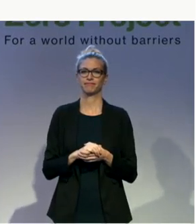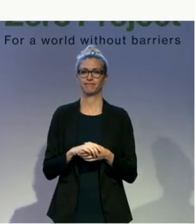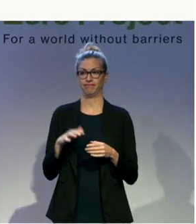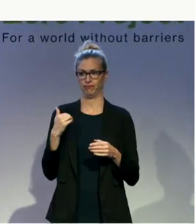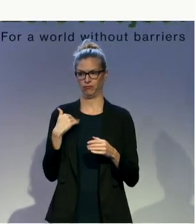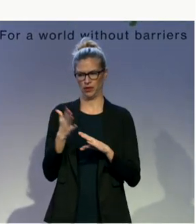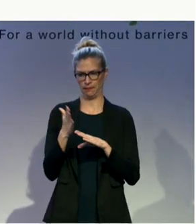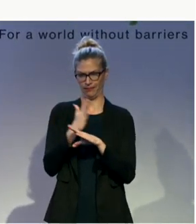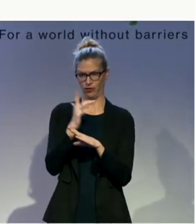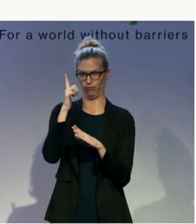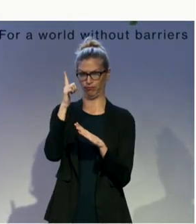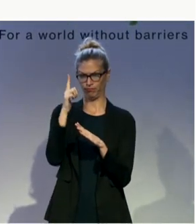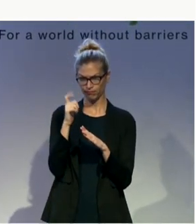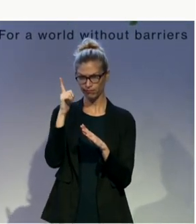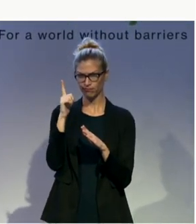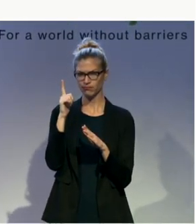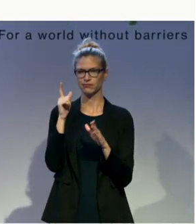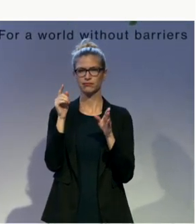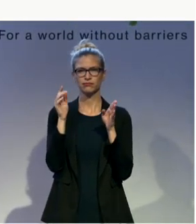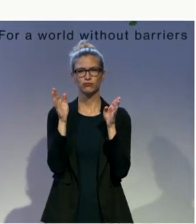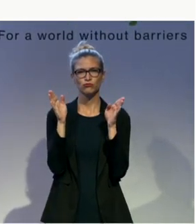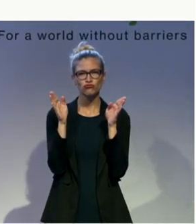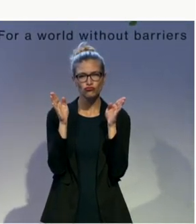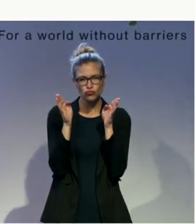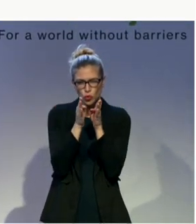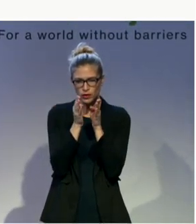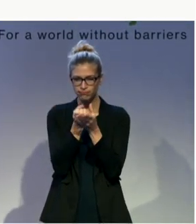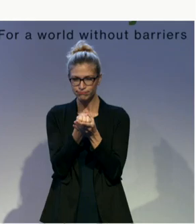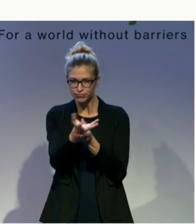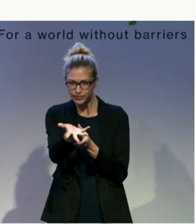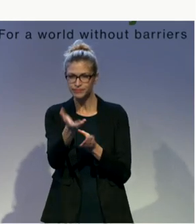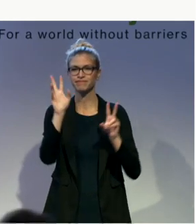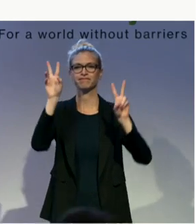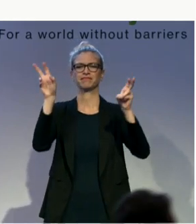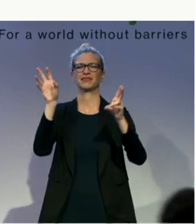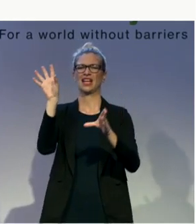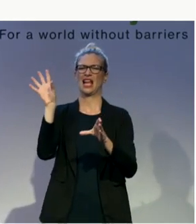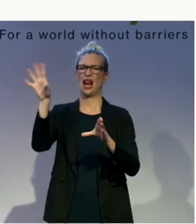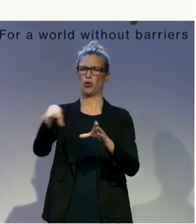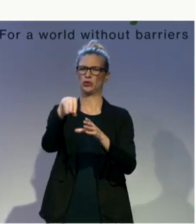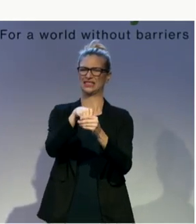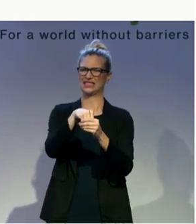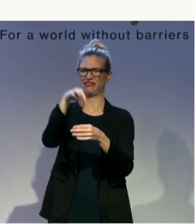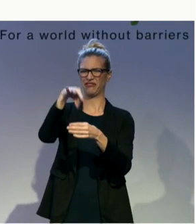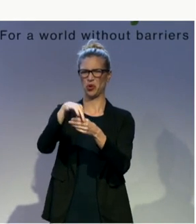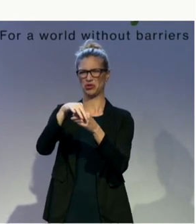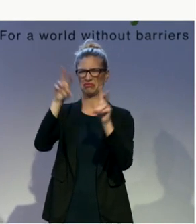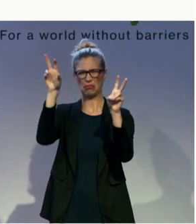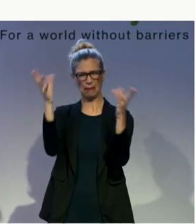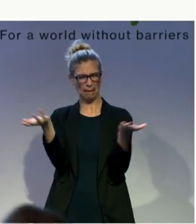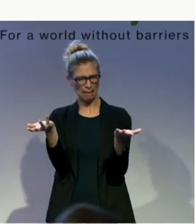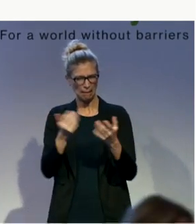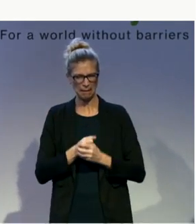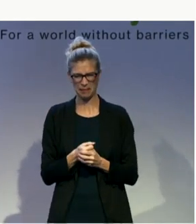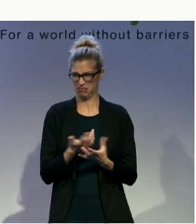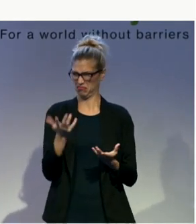let's say a couple of words of introduction to the topic of inclusive voter information. One of the speakers